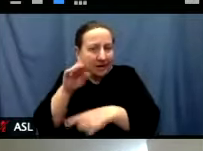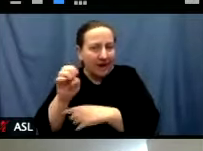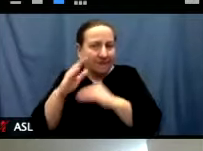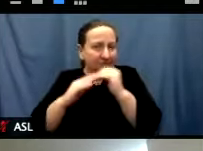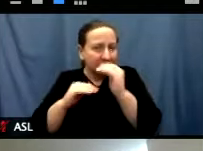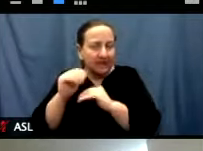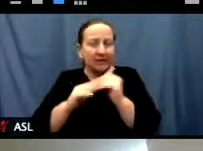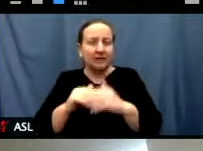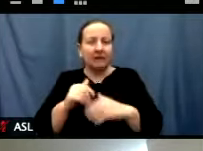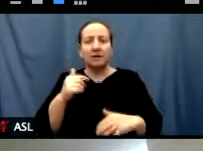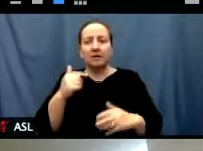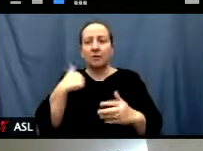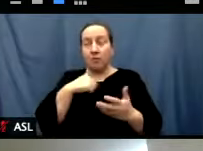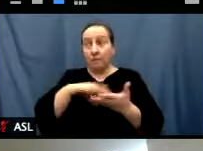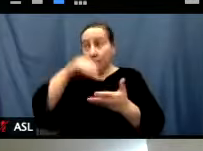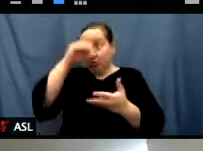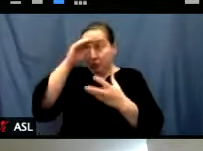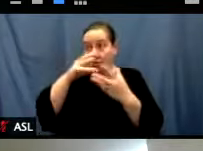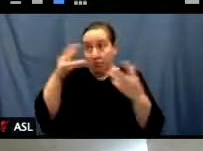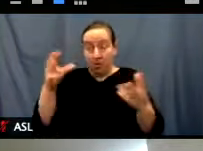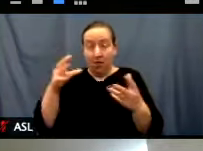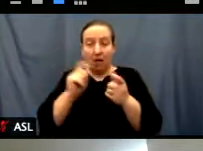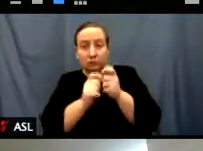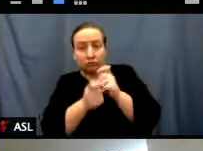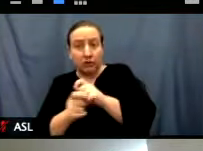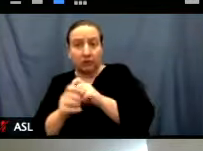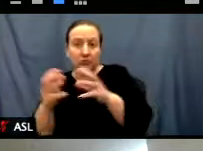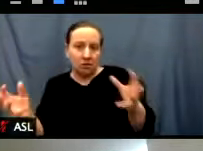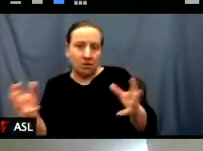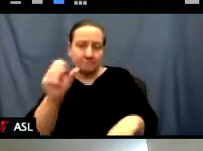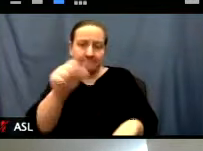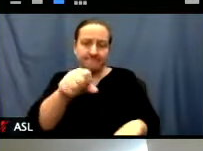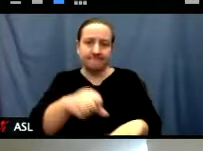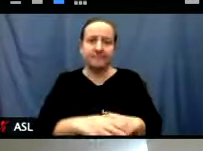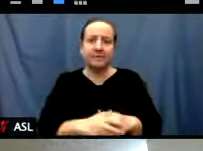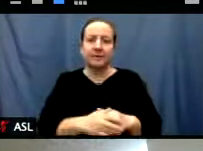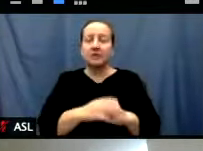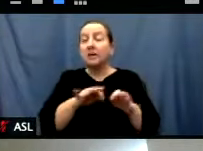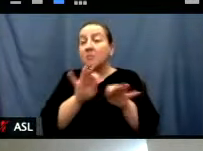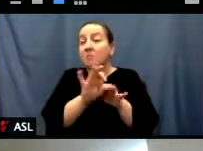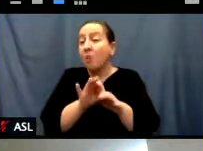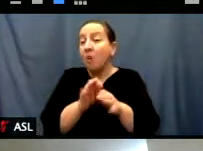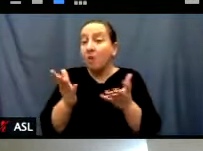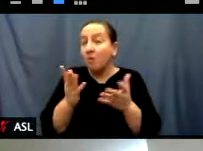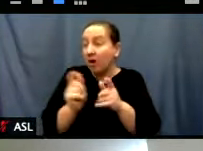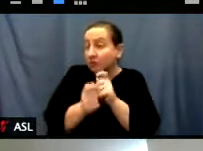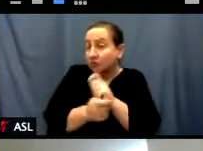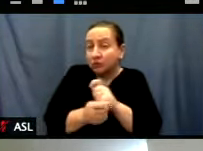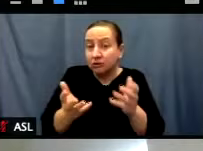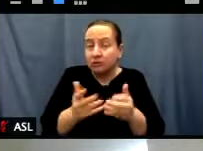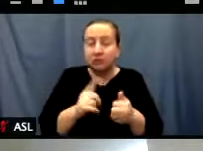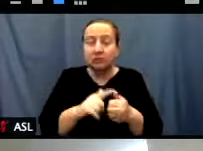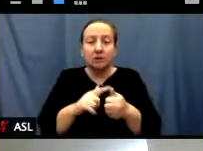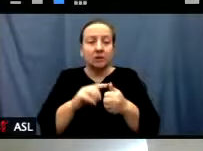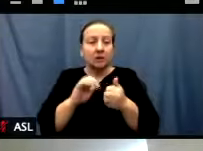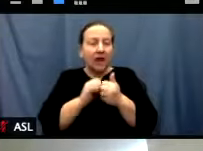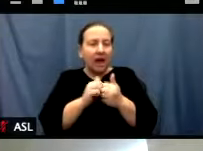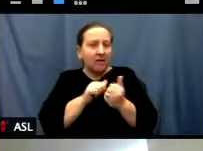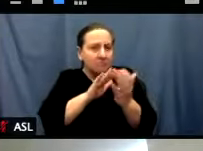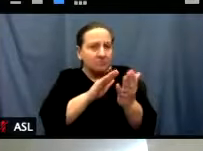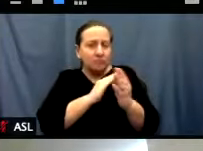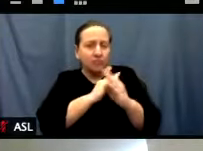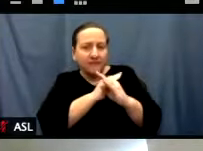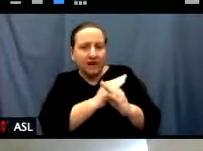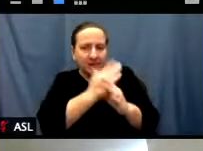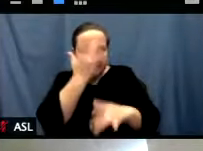a lot that has been learned in the last few months. Some of those key changes include strategies around infection prevention